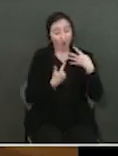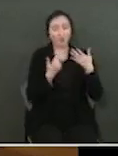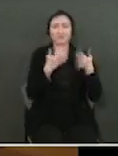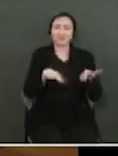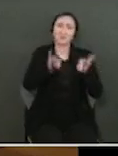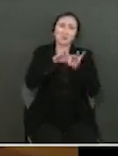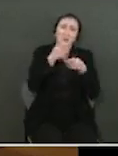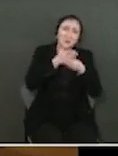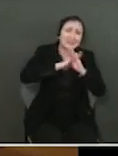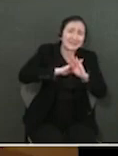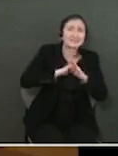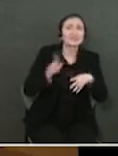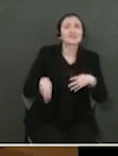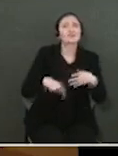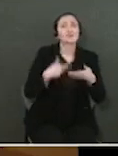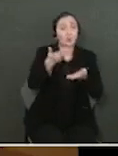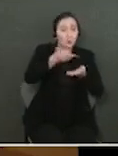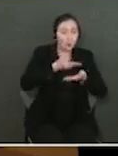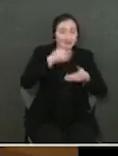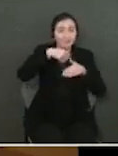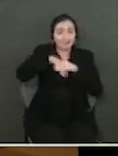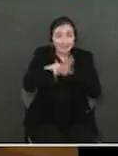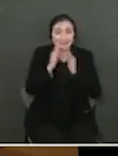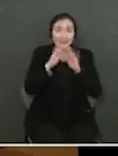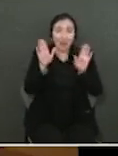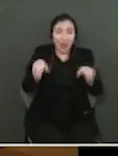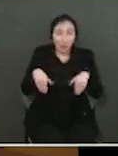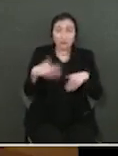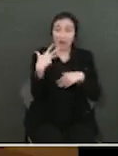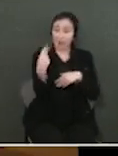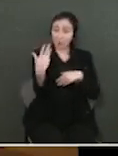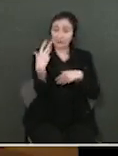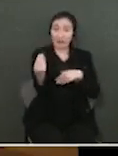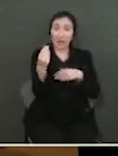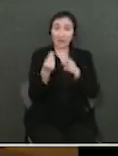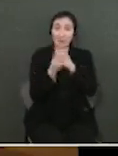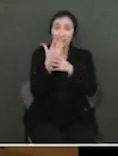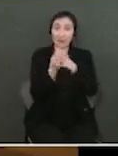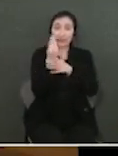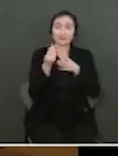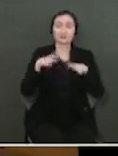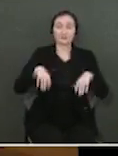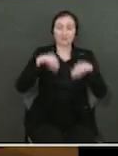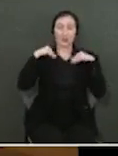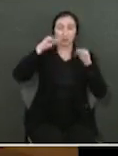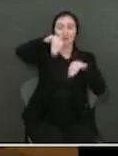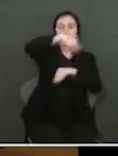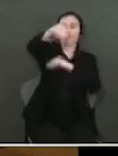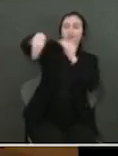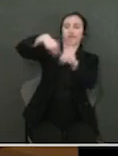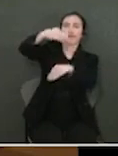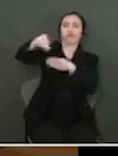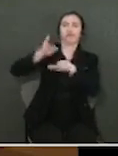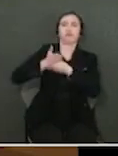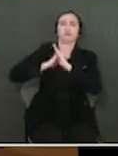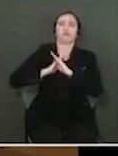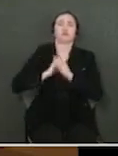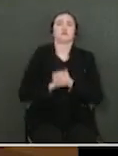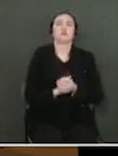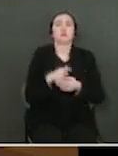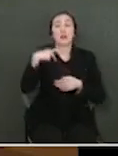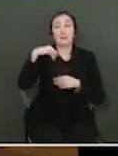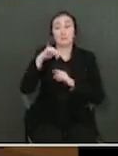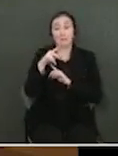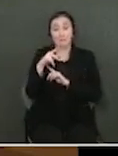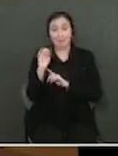healthy. Bring your potted plants inside. Cover outdoor plants with cloth fabric. And in terms of pipes,